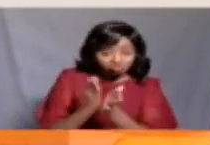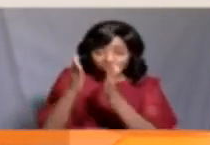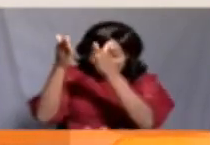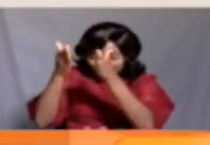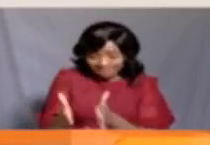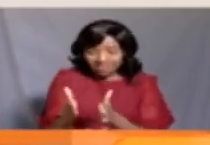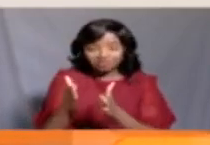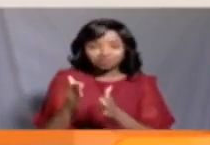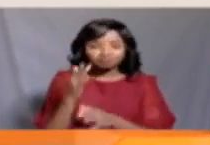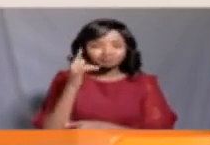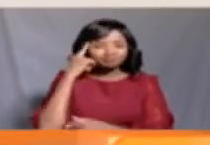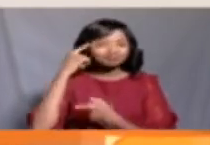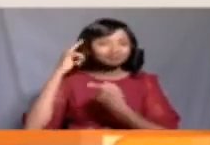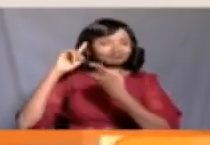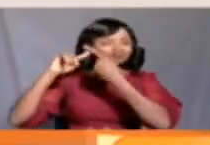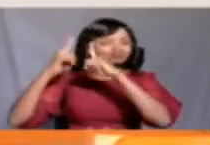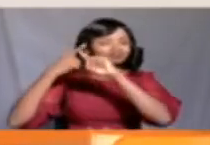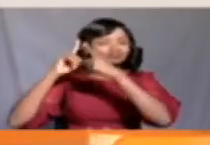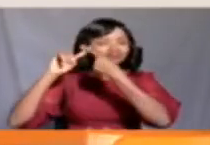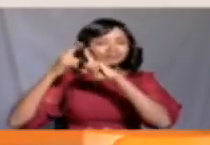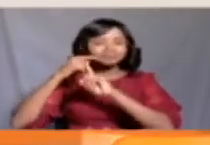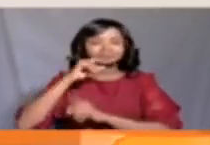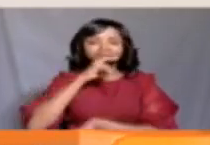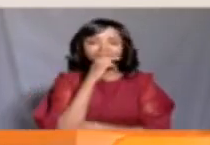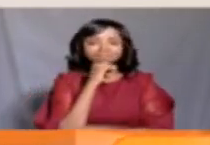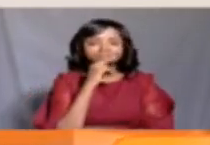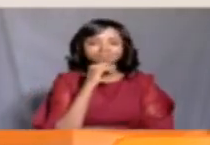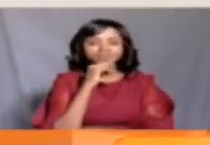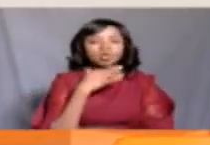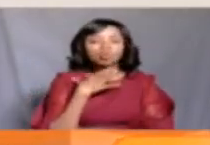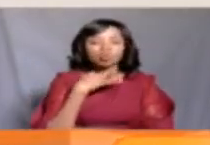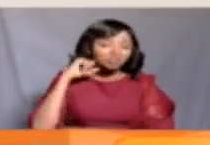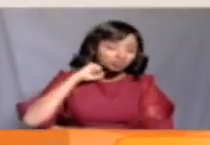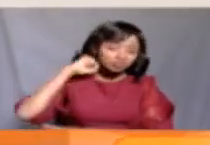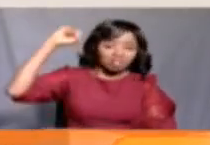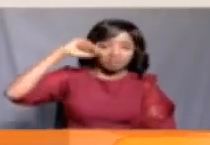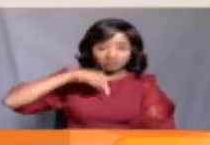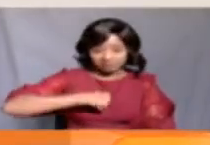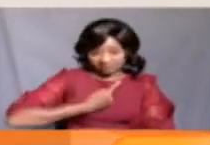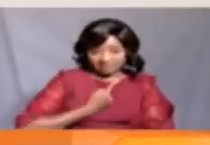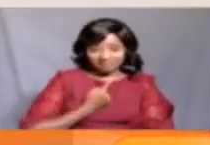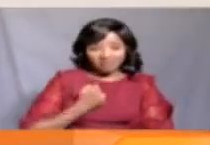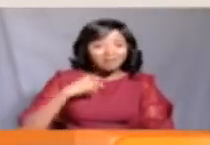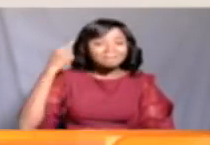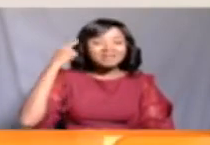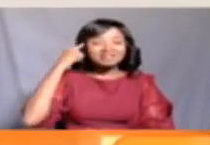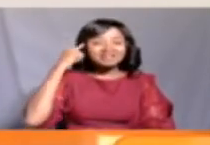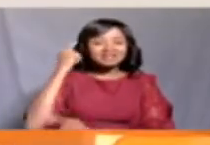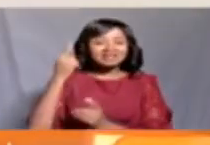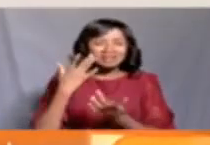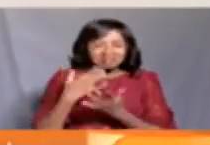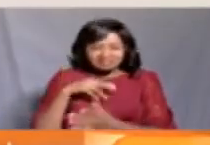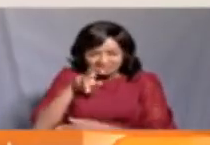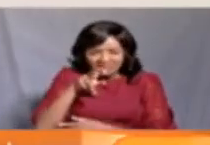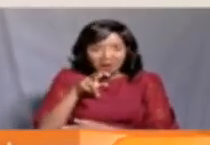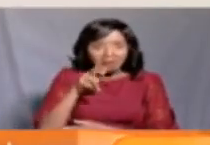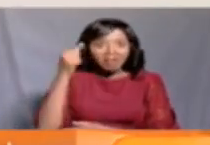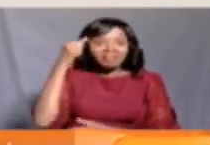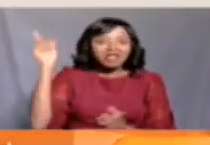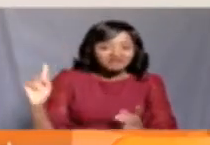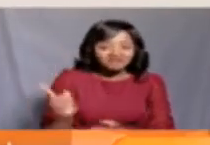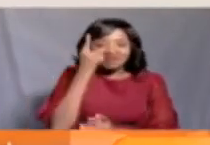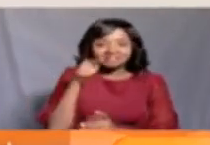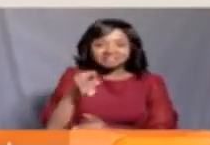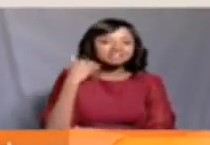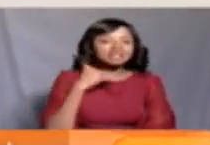you know, or they want to, they've gotten to their wits' end and they want to take their own life, I don't think that what we need to do is to criminalize it. It's actually